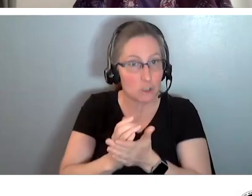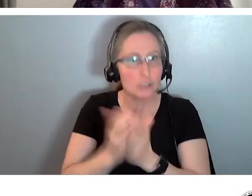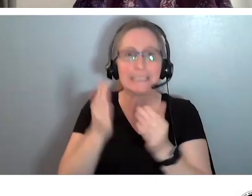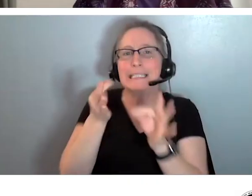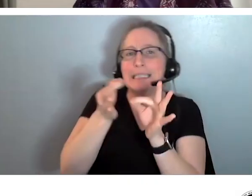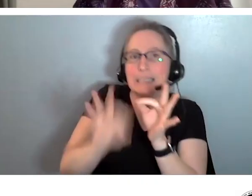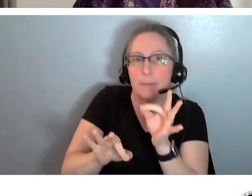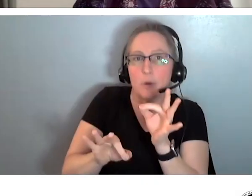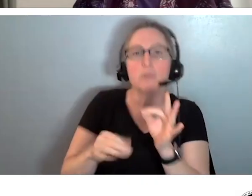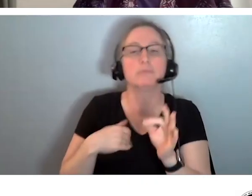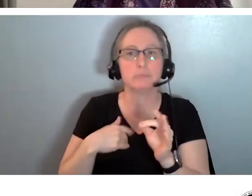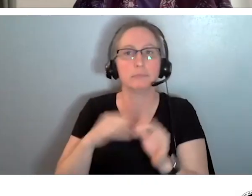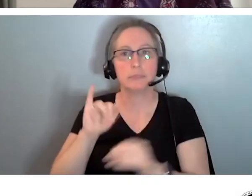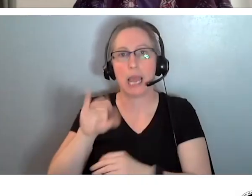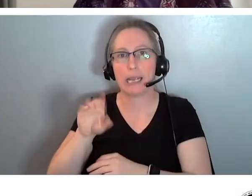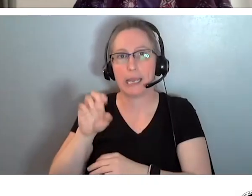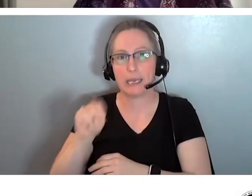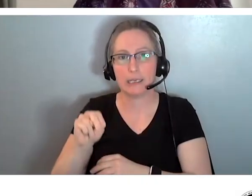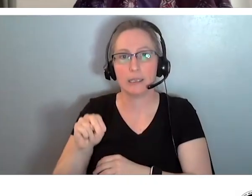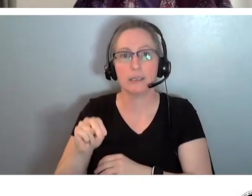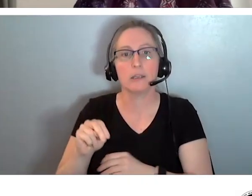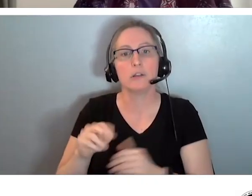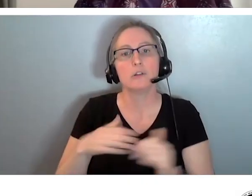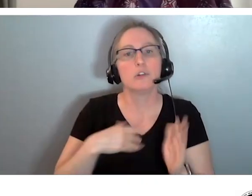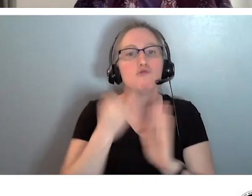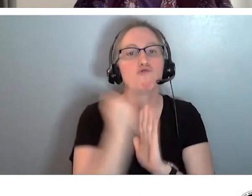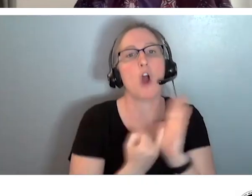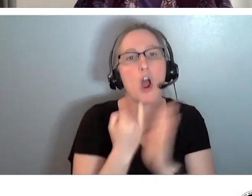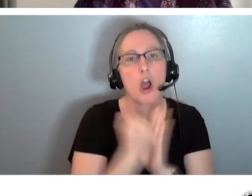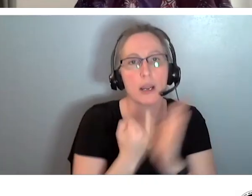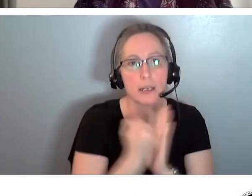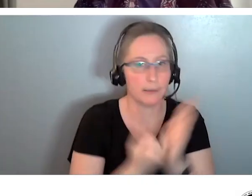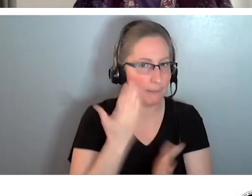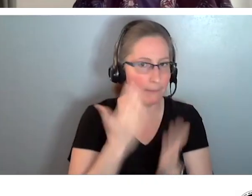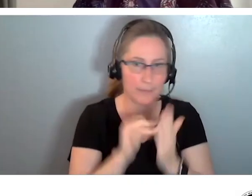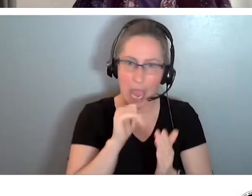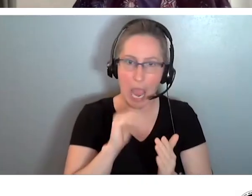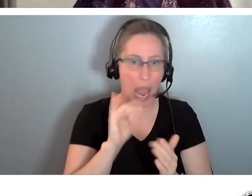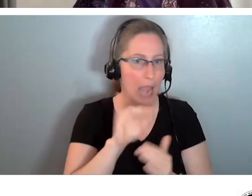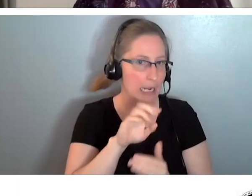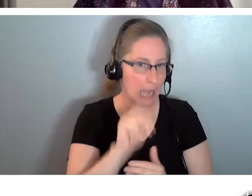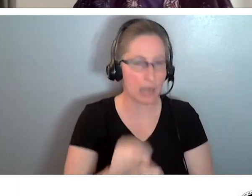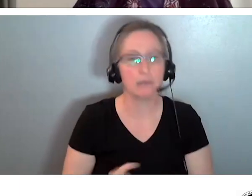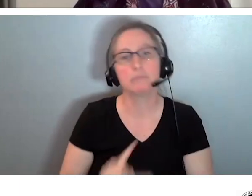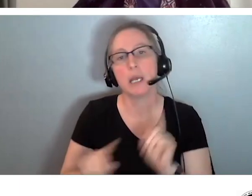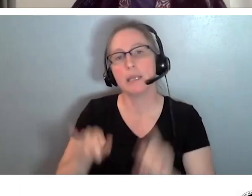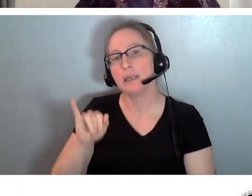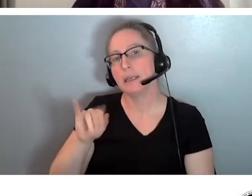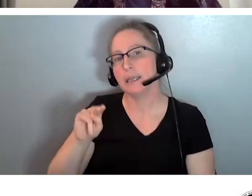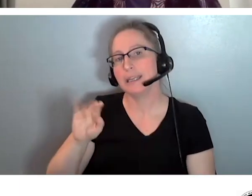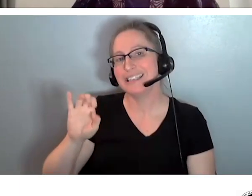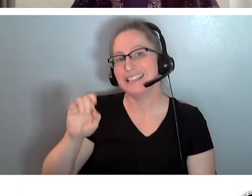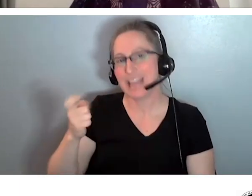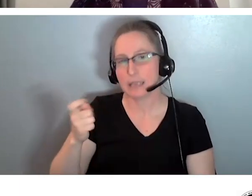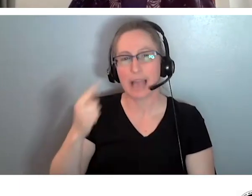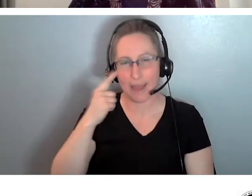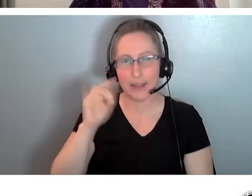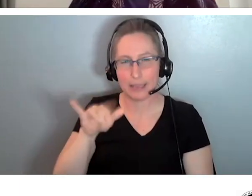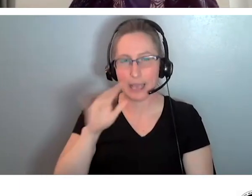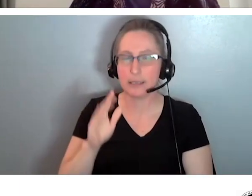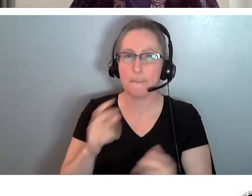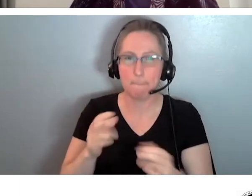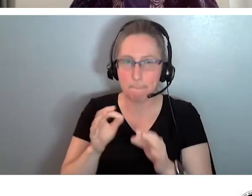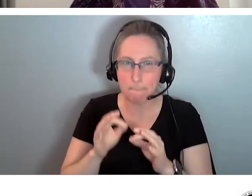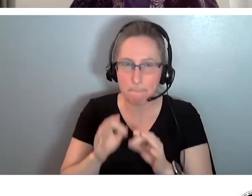iconic. Line drawings are not iconic. They are not icons. An index is the one that I think we have the most trouble